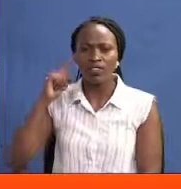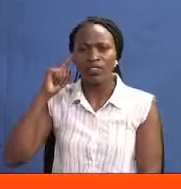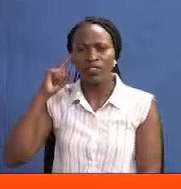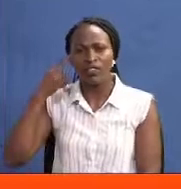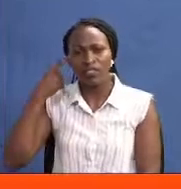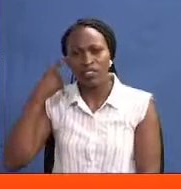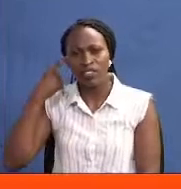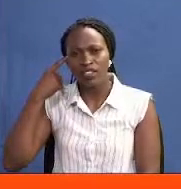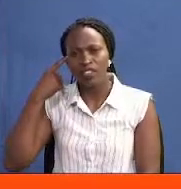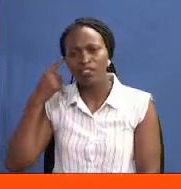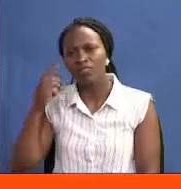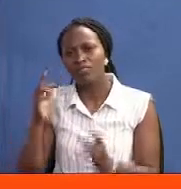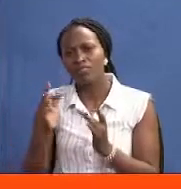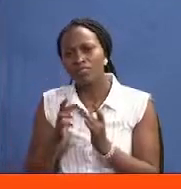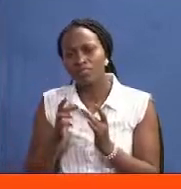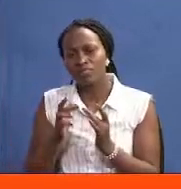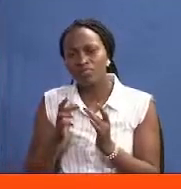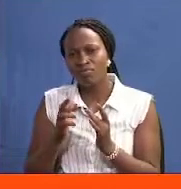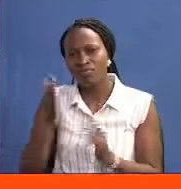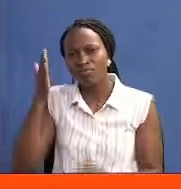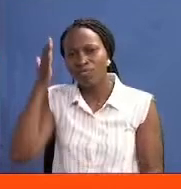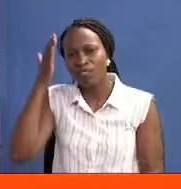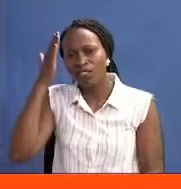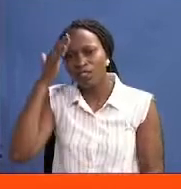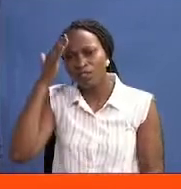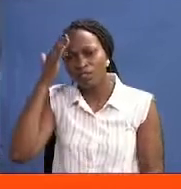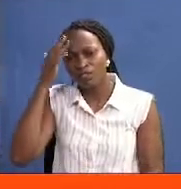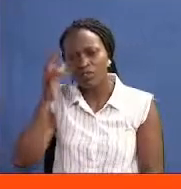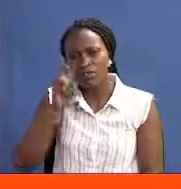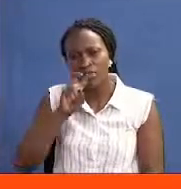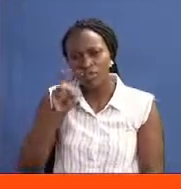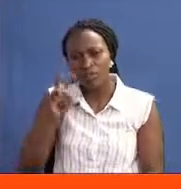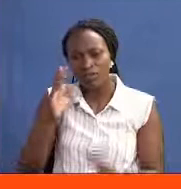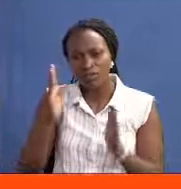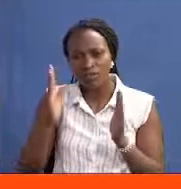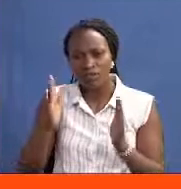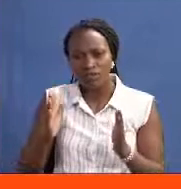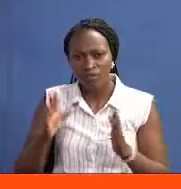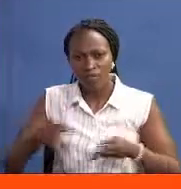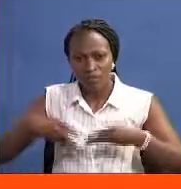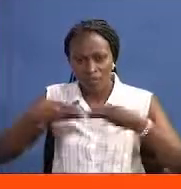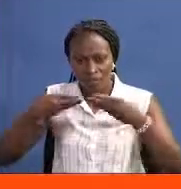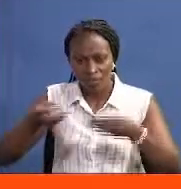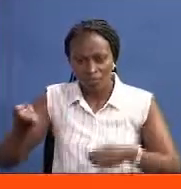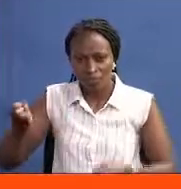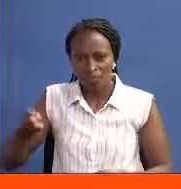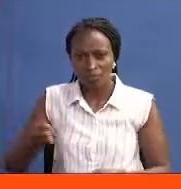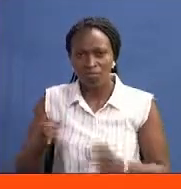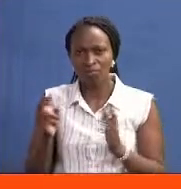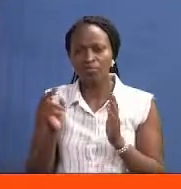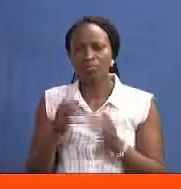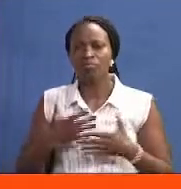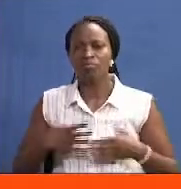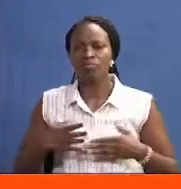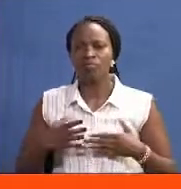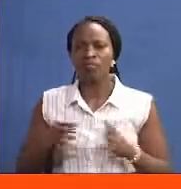to recognize is that the audience are there to bring the issues to light, yes, but as media,